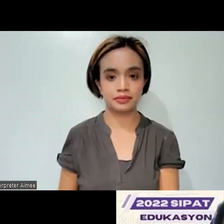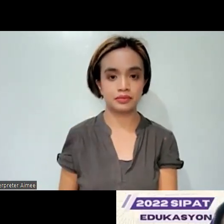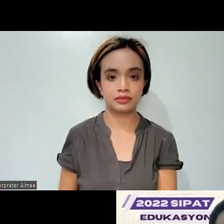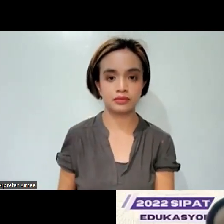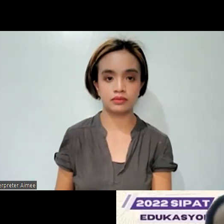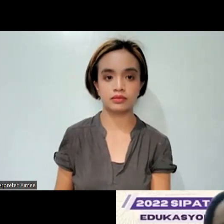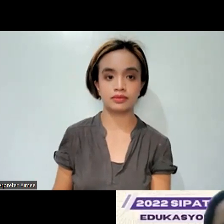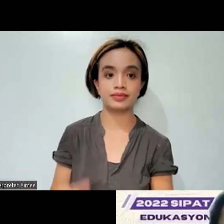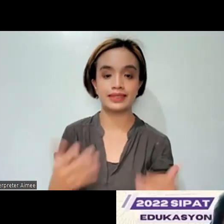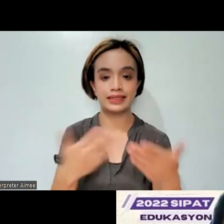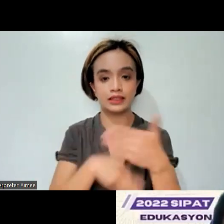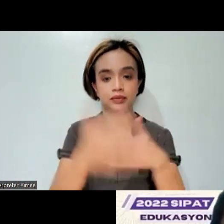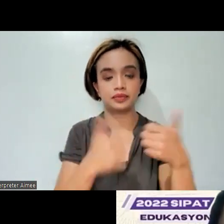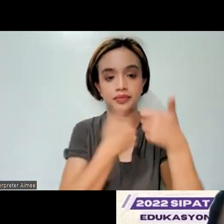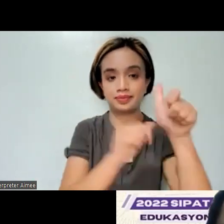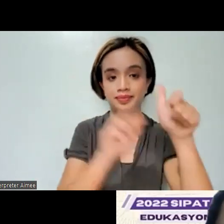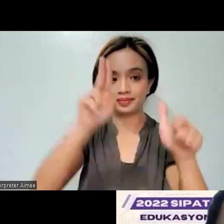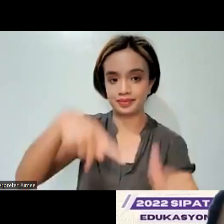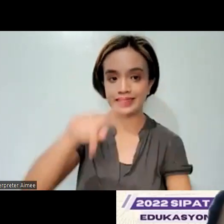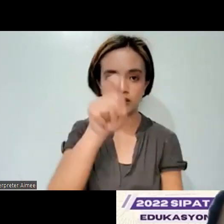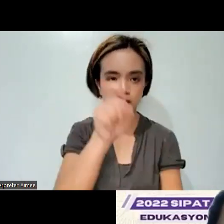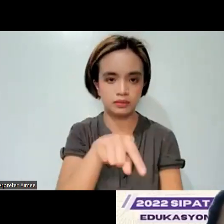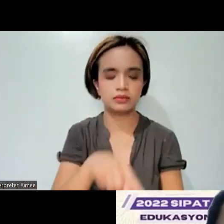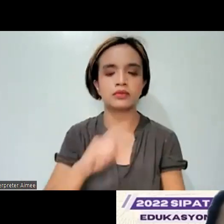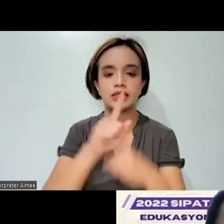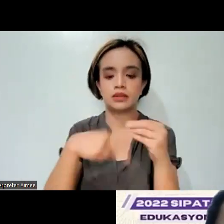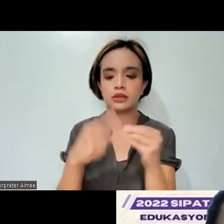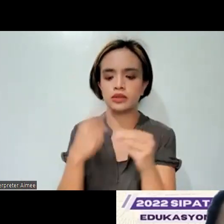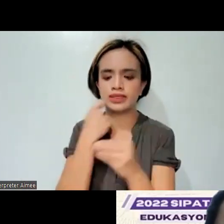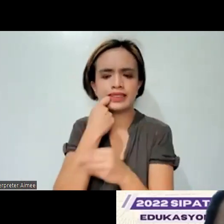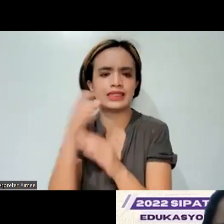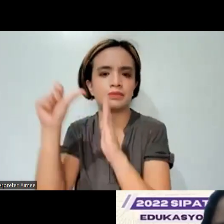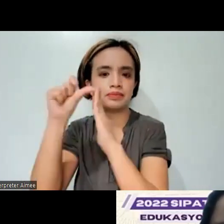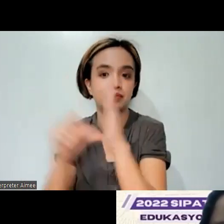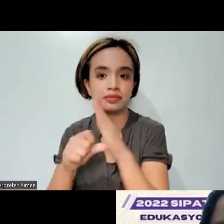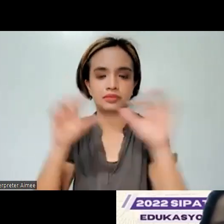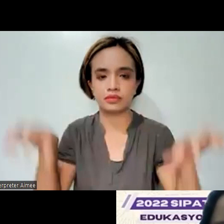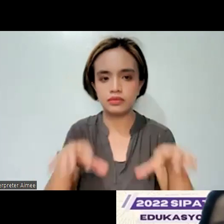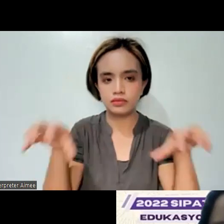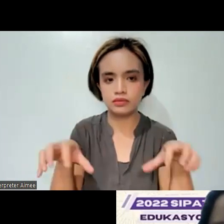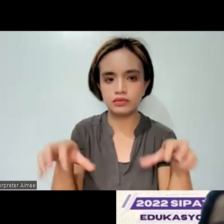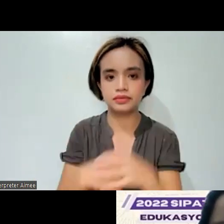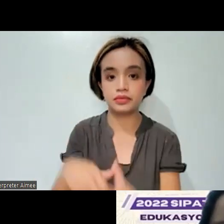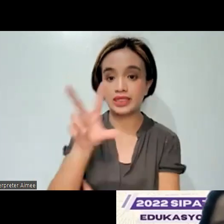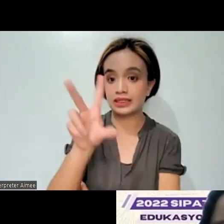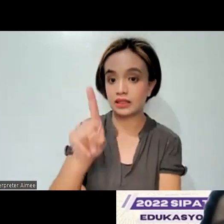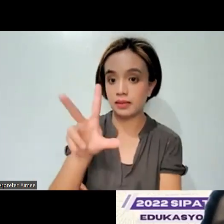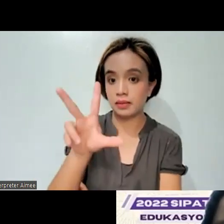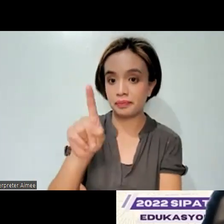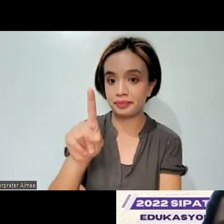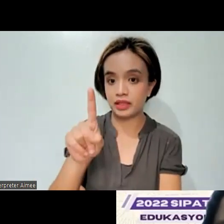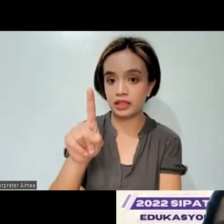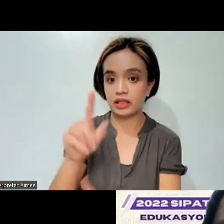Just to follow through, in the articles that you worked on, the